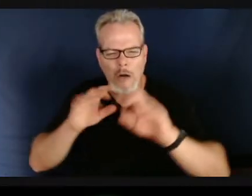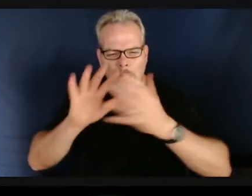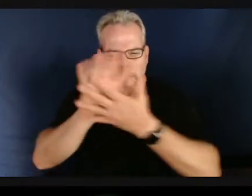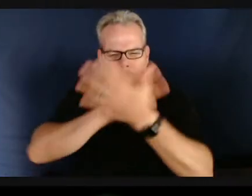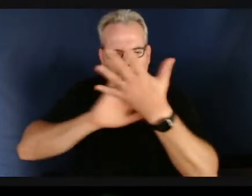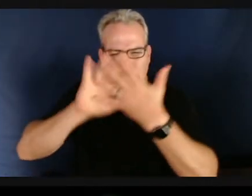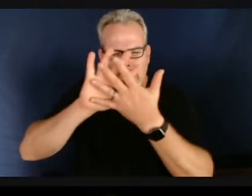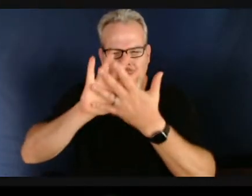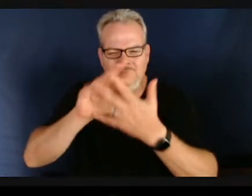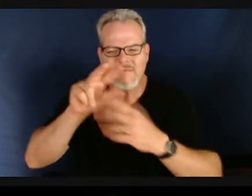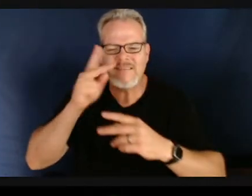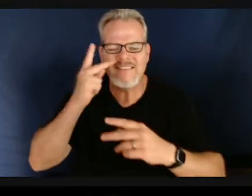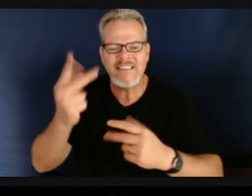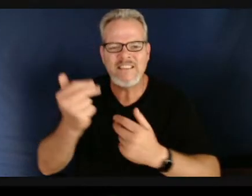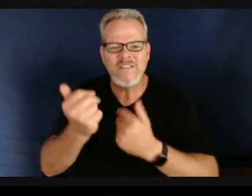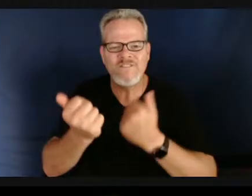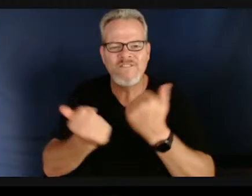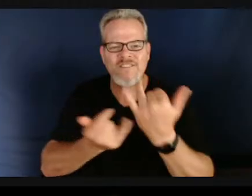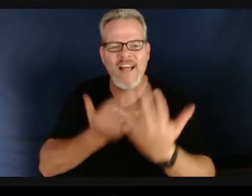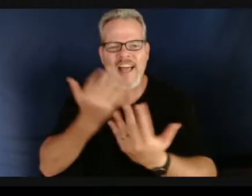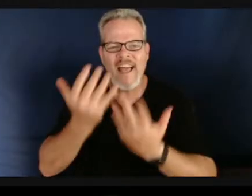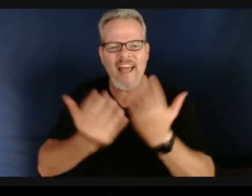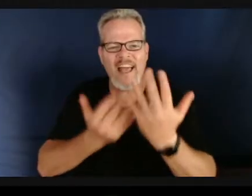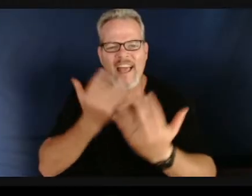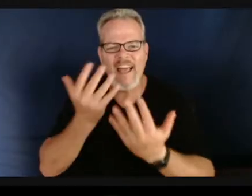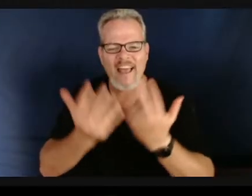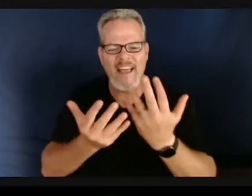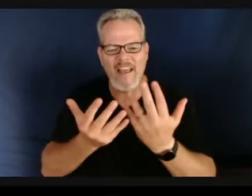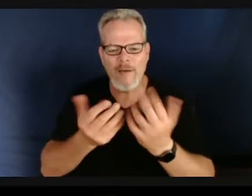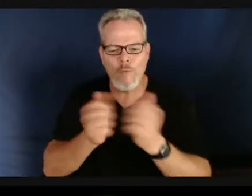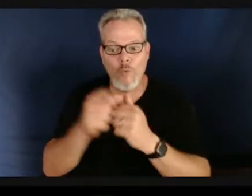flaming captured in these images.